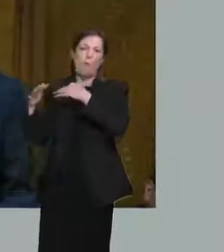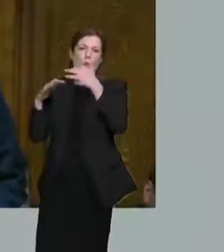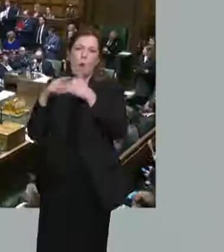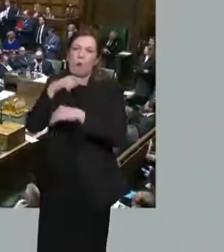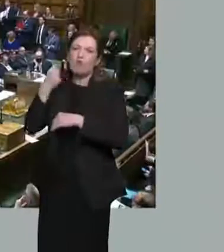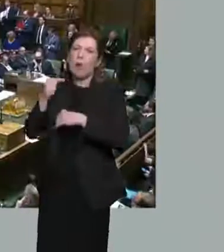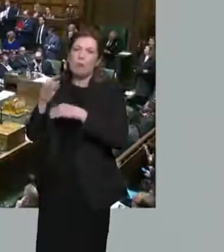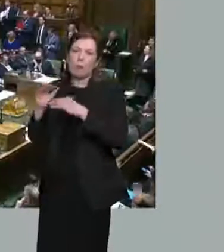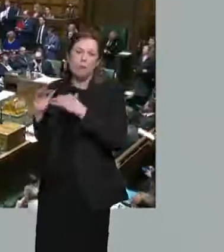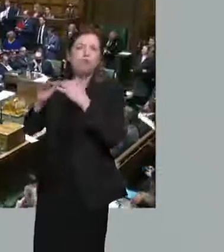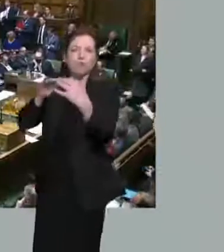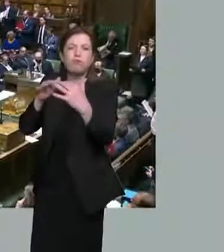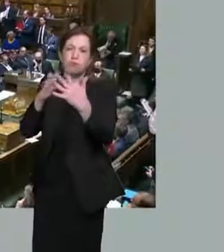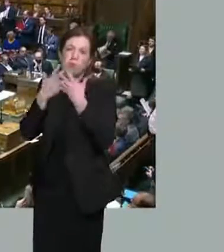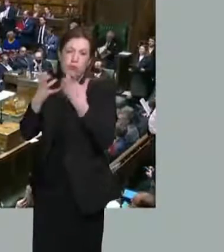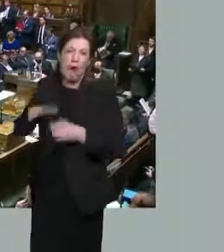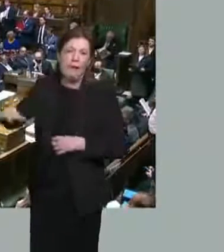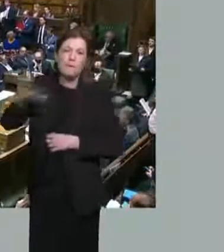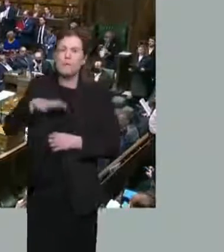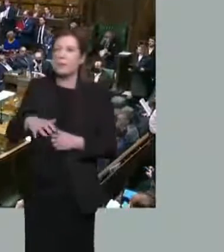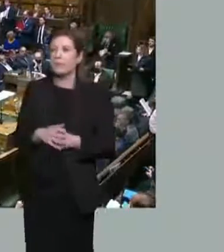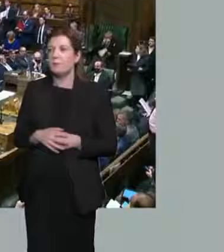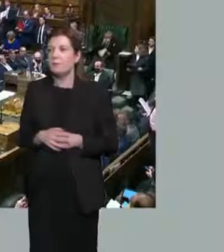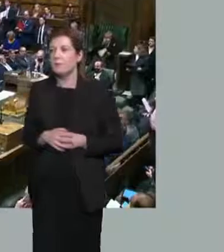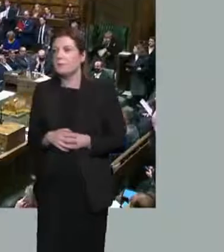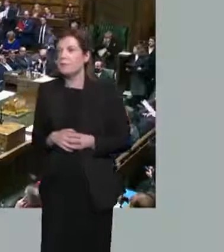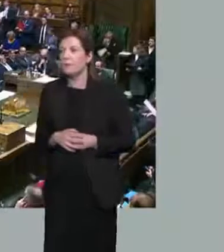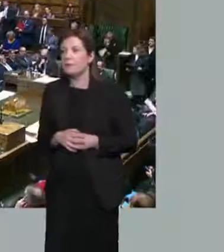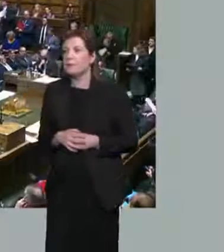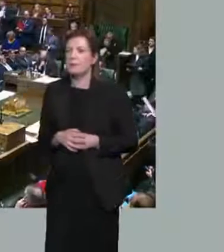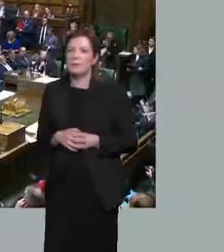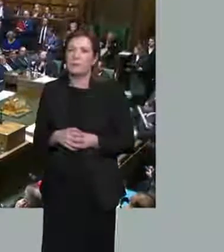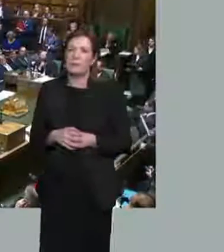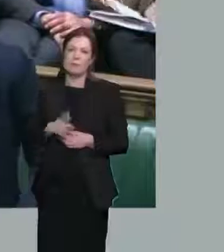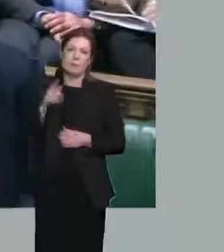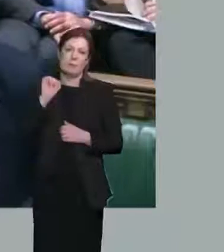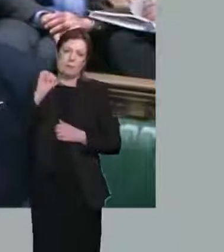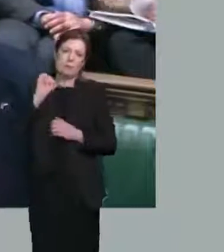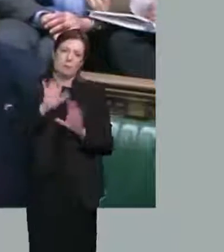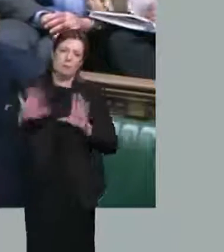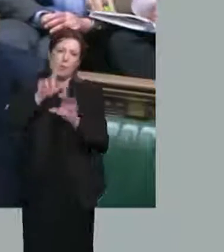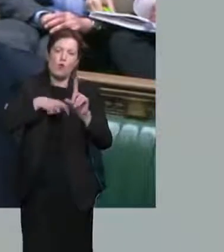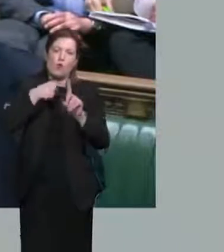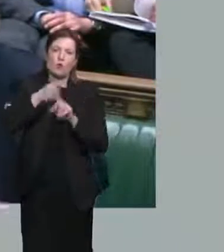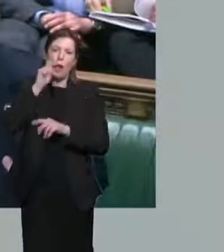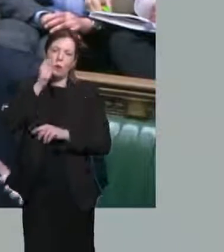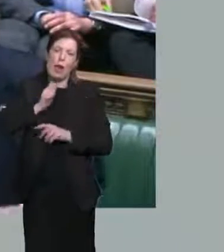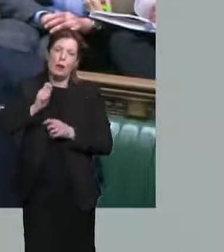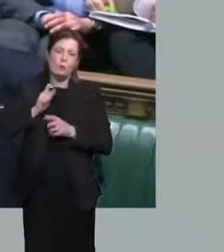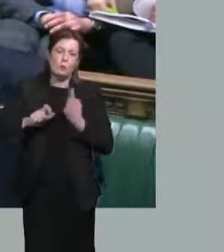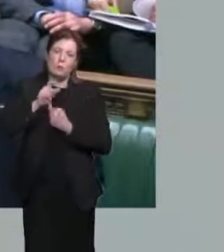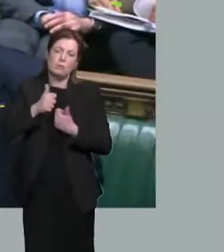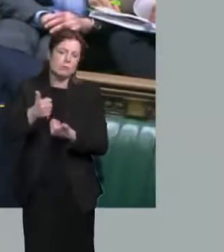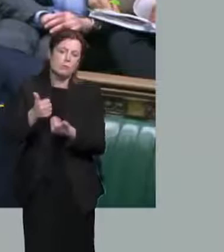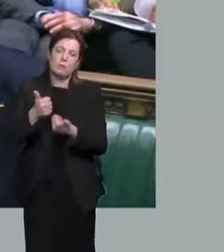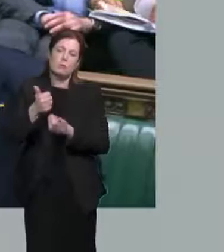cronies? Prime Minister. I thank you very much. I thank the Ukrainian community in Yorkshire for everything they're doing. Of course, the Ukrainian